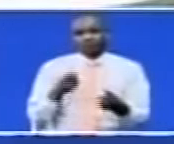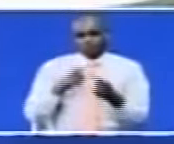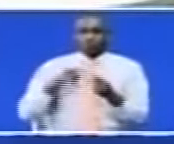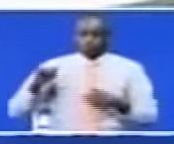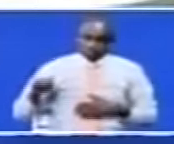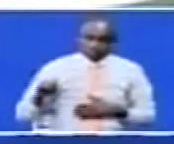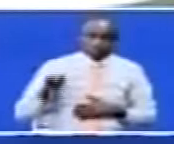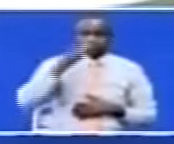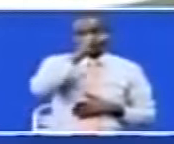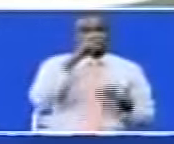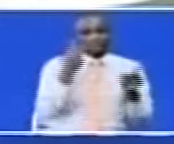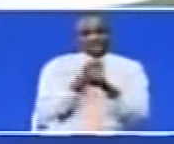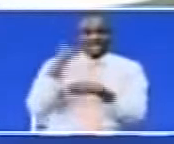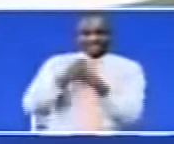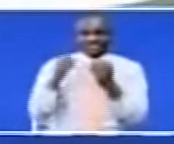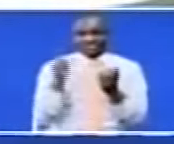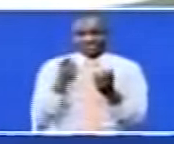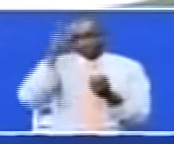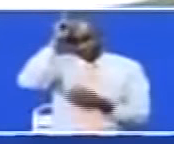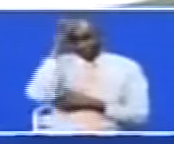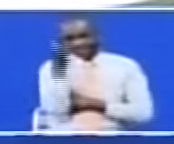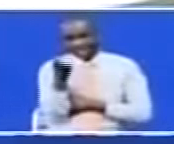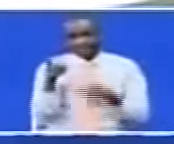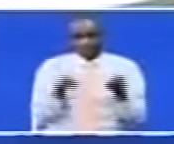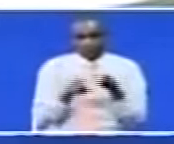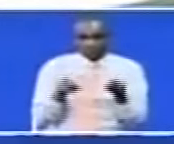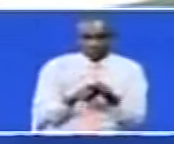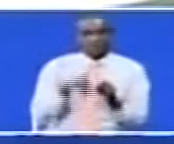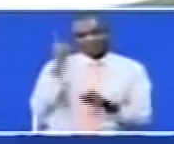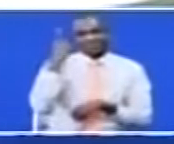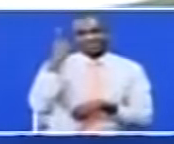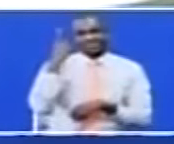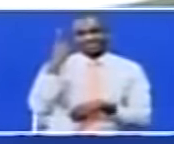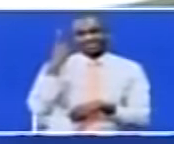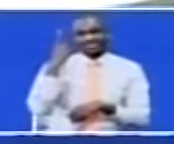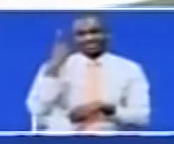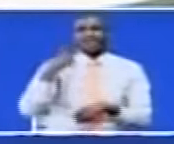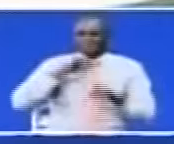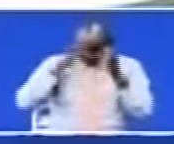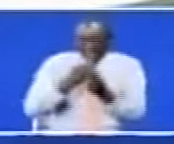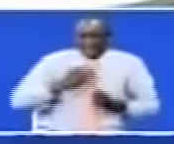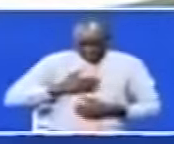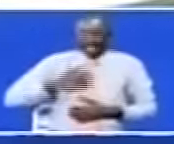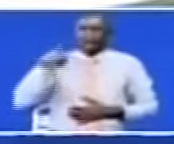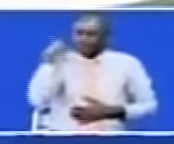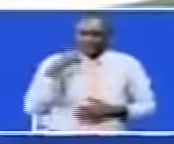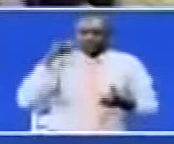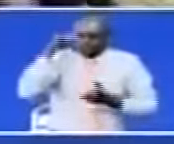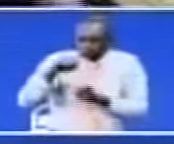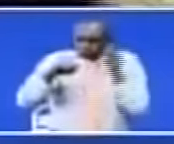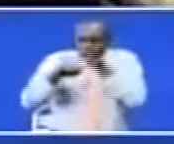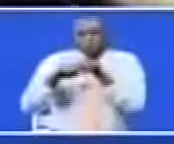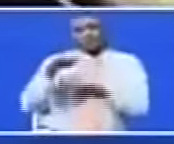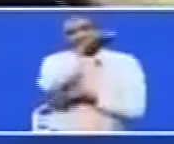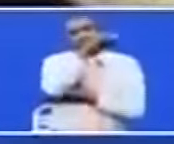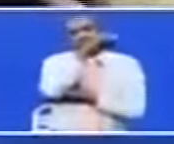go up country, and also I am the first in our family to board a plane.